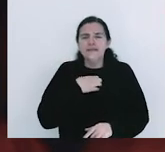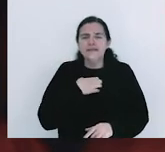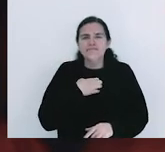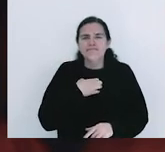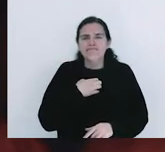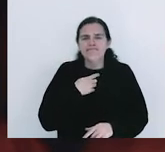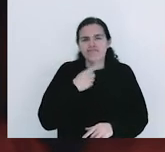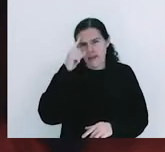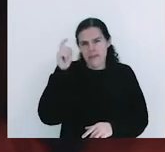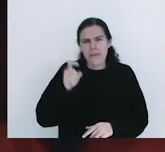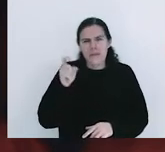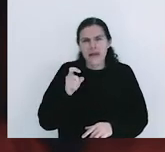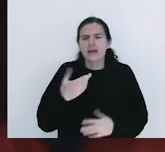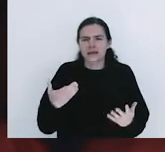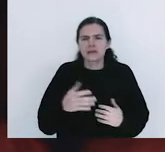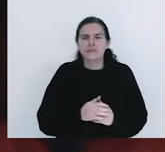betrayed